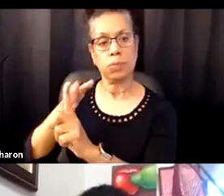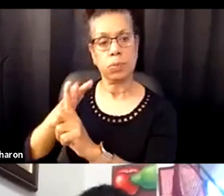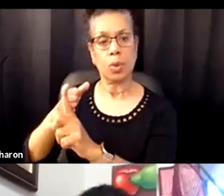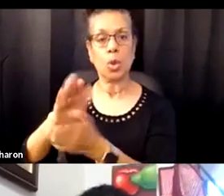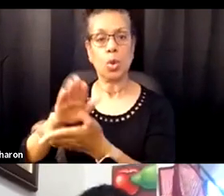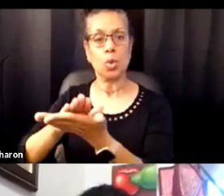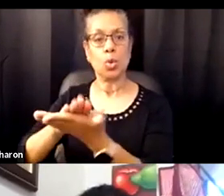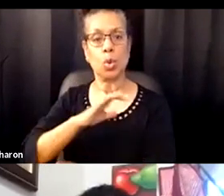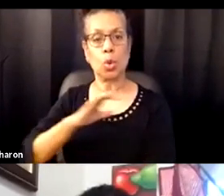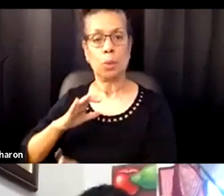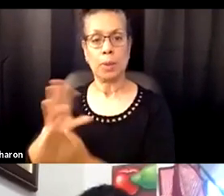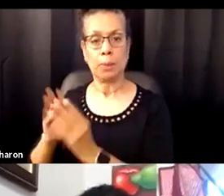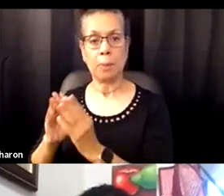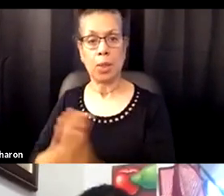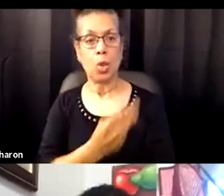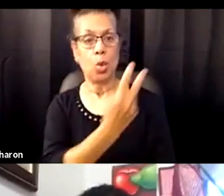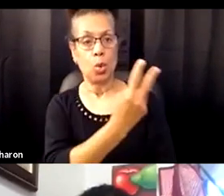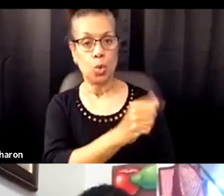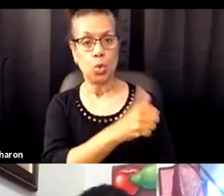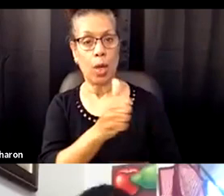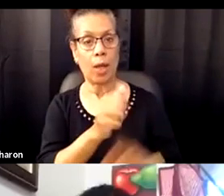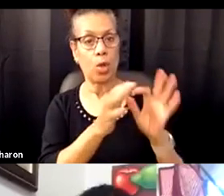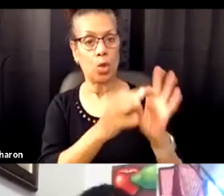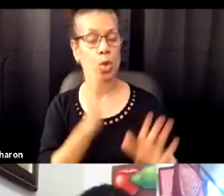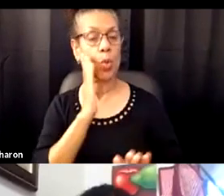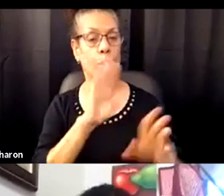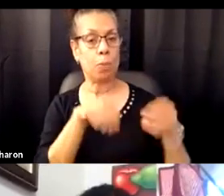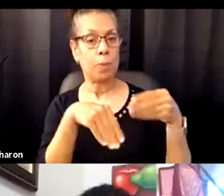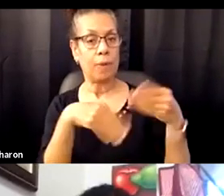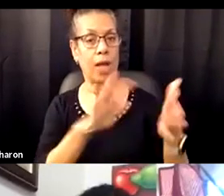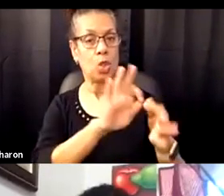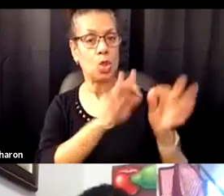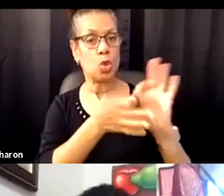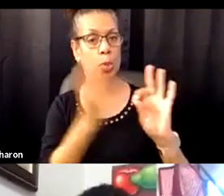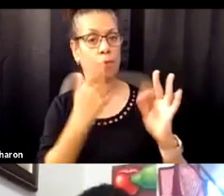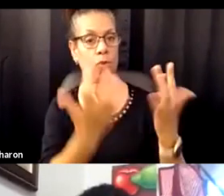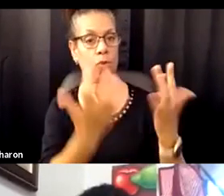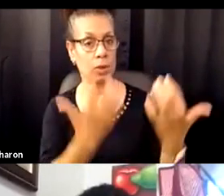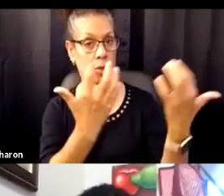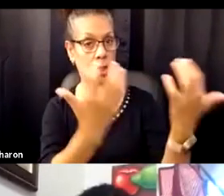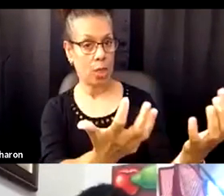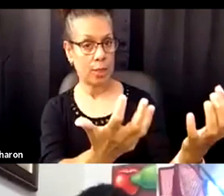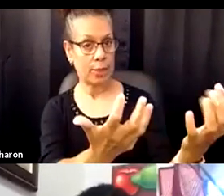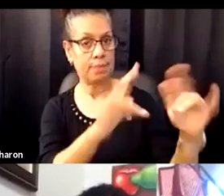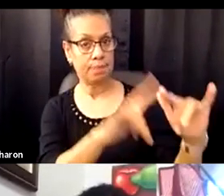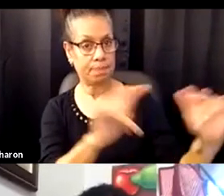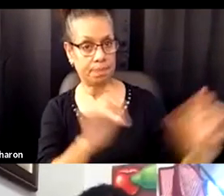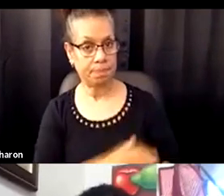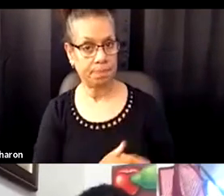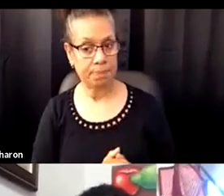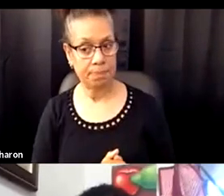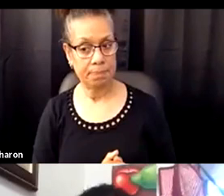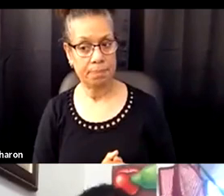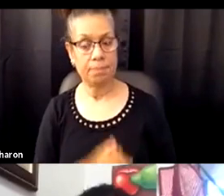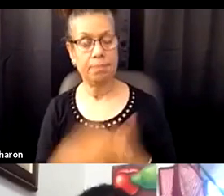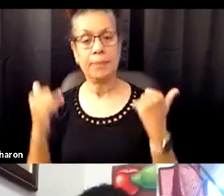while the other two simultaneous interrupters will be provide interpretation throughout the meeting simultaneously i will now